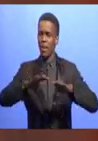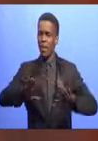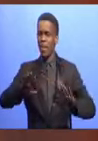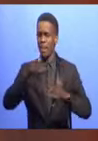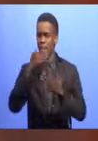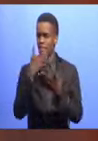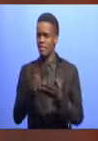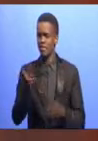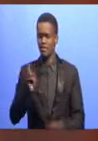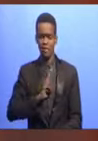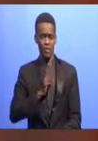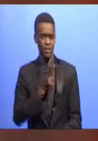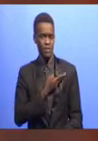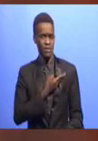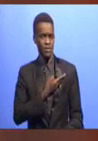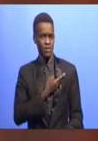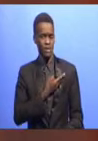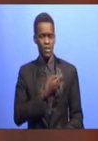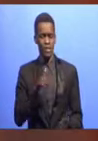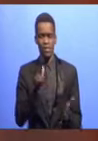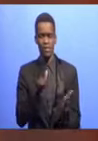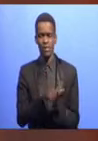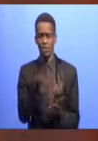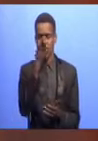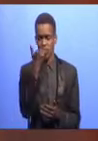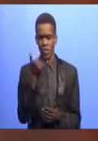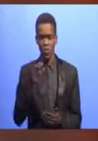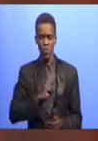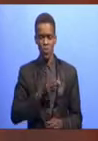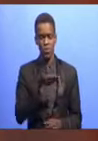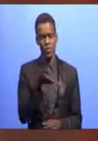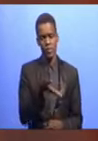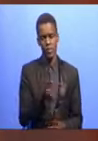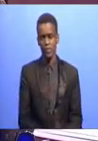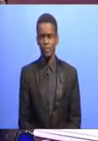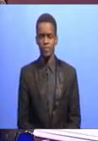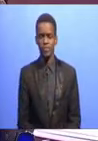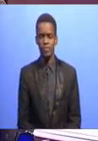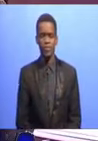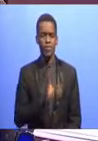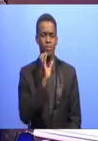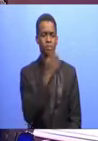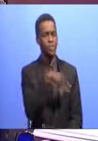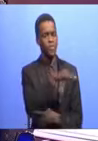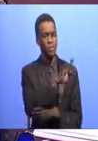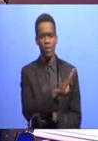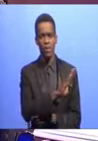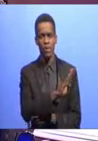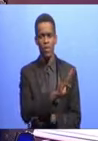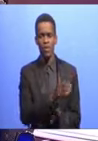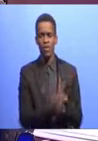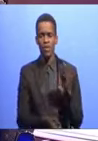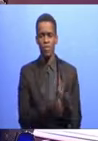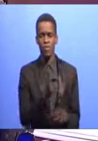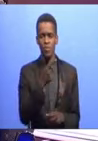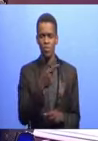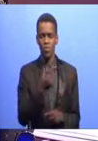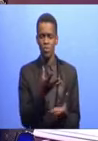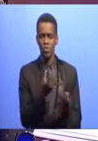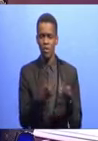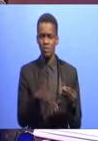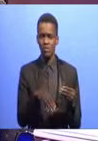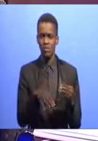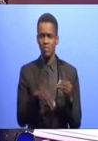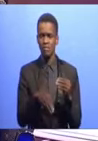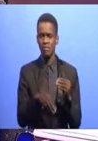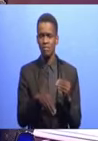re kgona eng re na le eng ebile re se oketse. Re boe ha bo o motlaletsa ka dikakanyo ya ka go ntse go na le mogopolo a gore